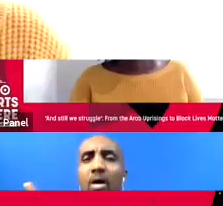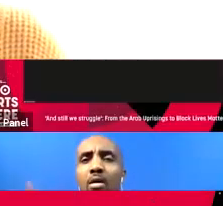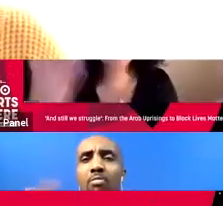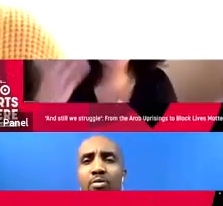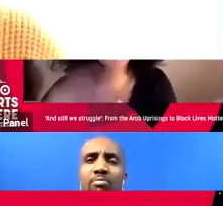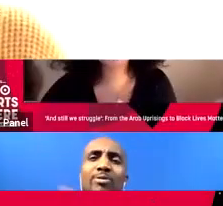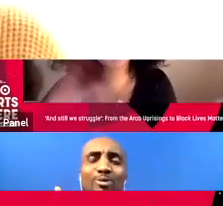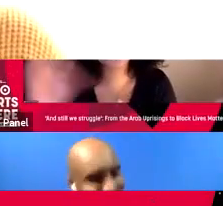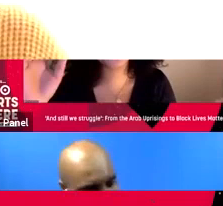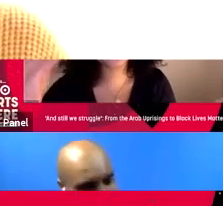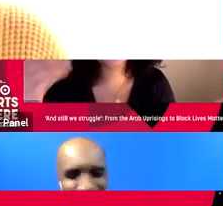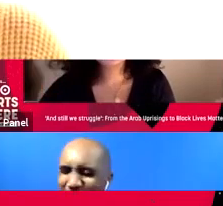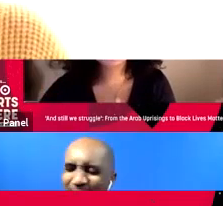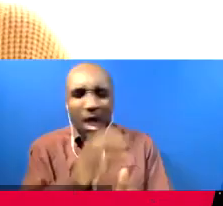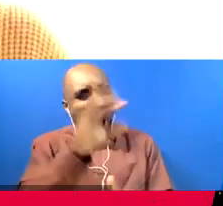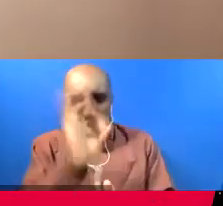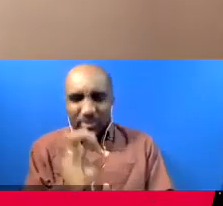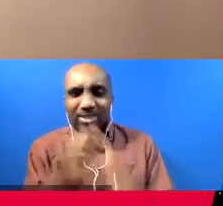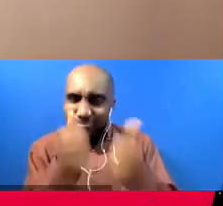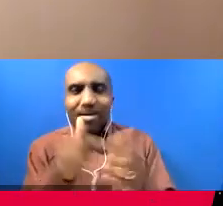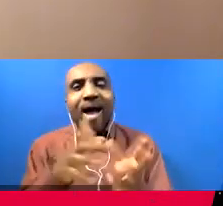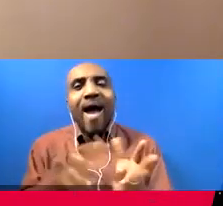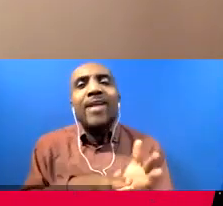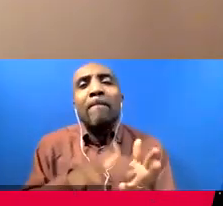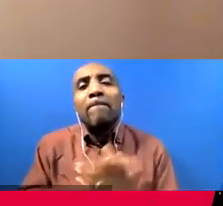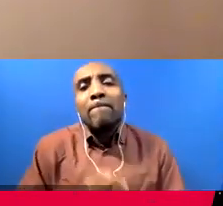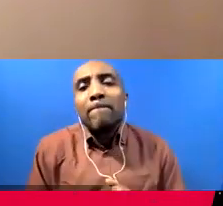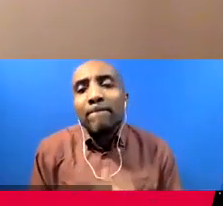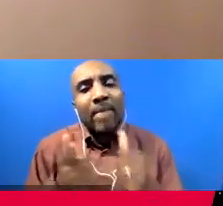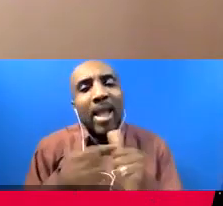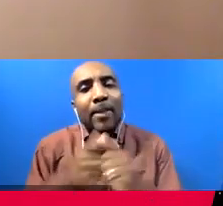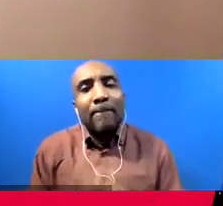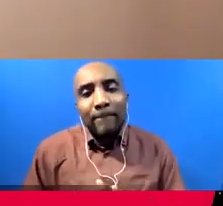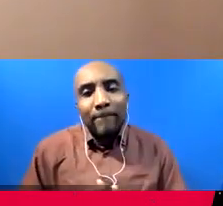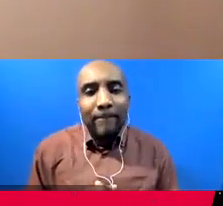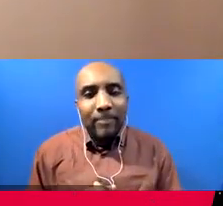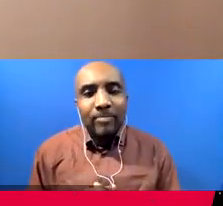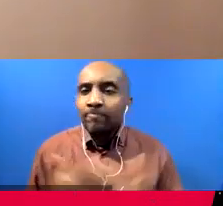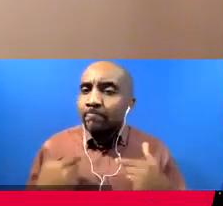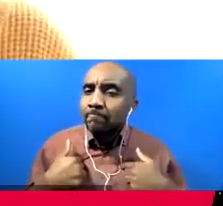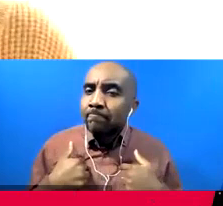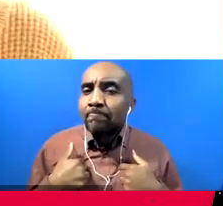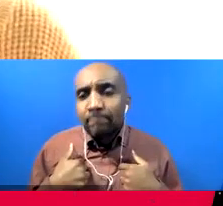action. Yeah, I agreed entirely. Adam?